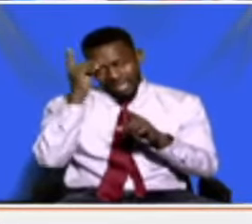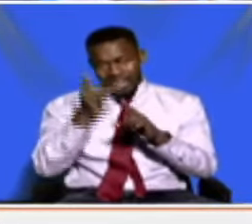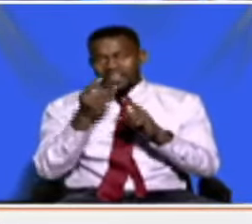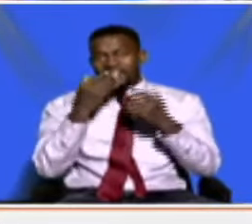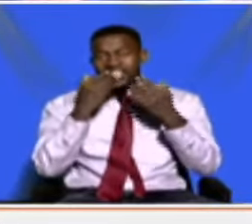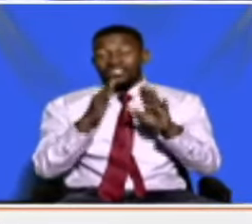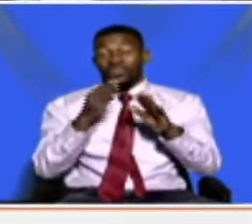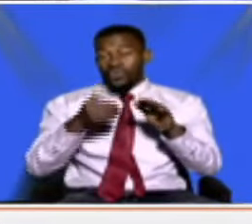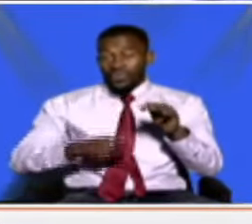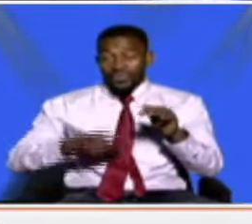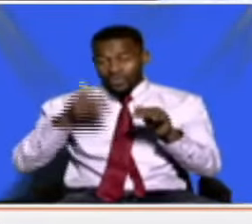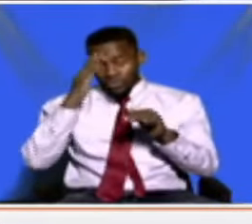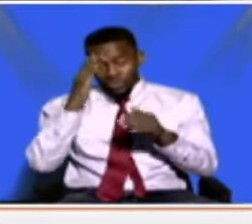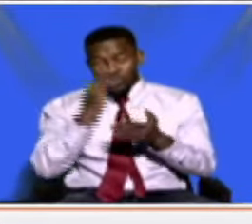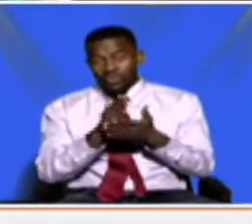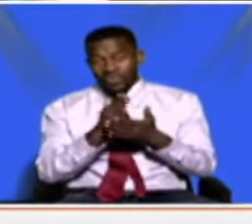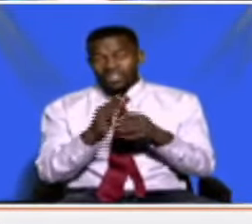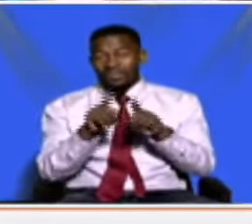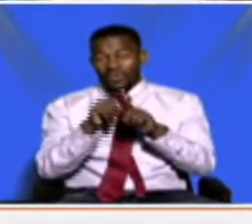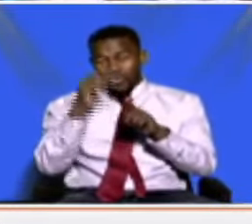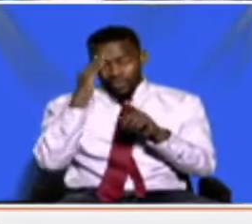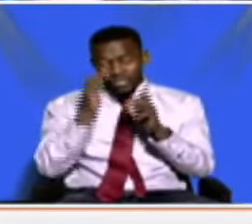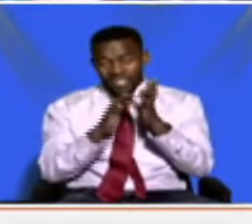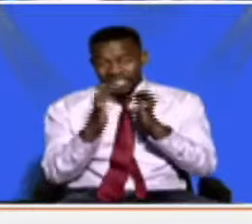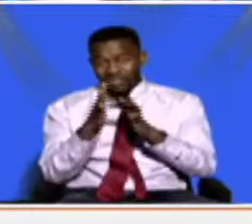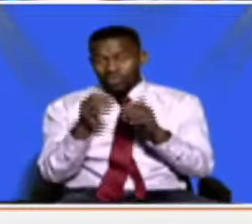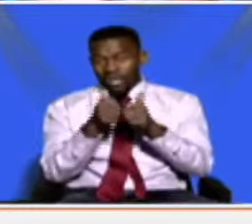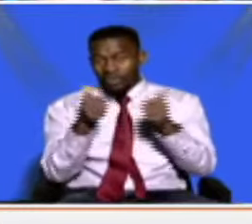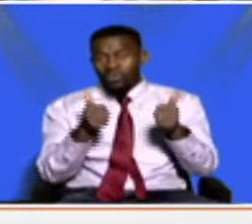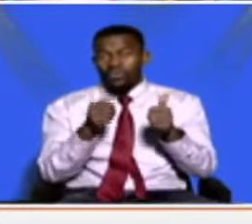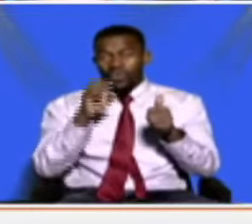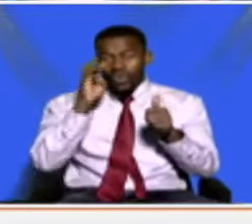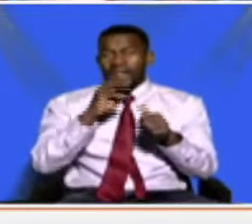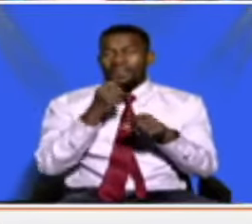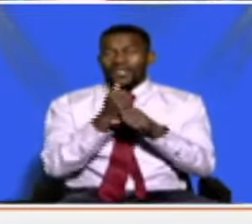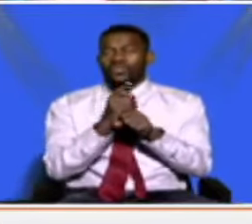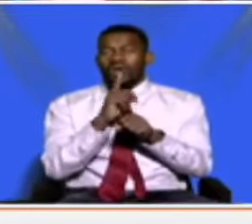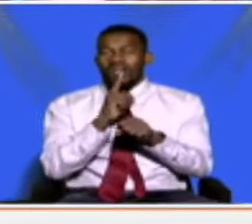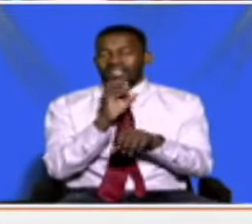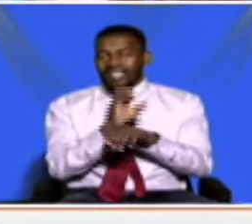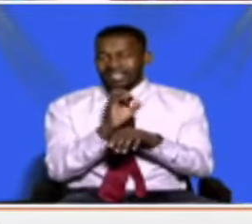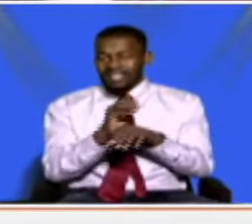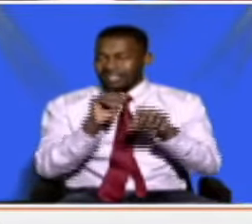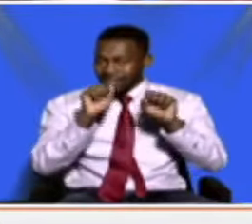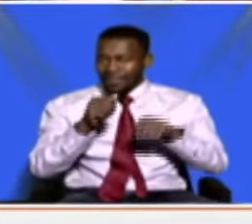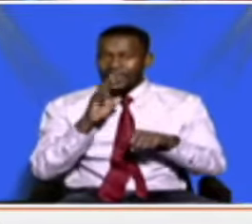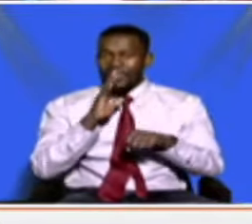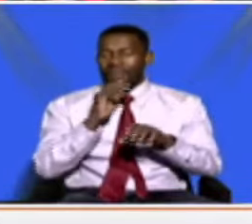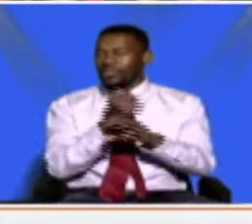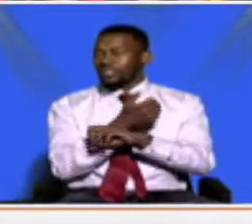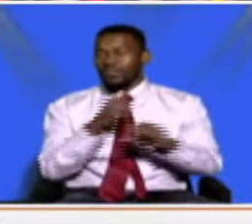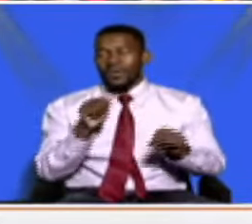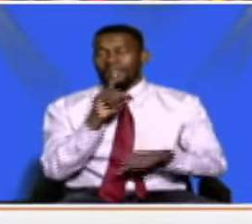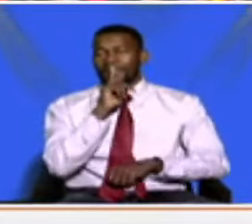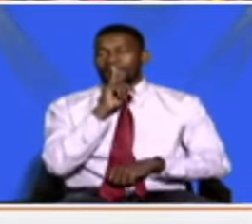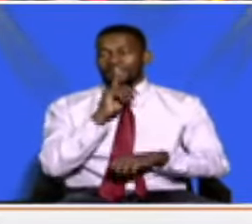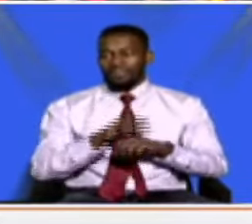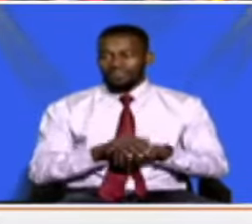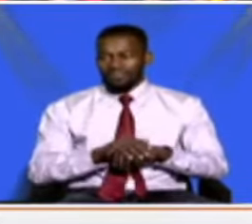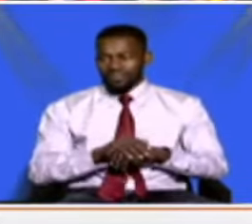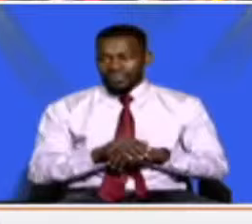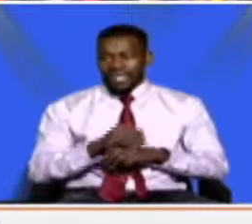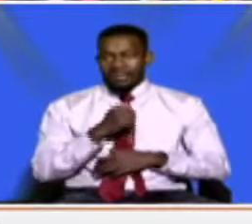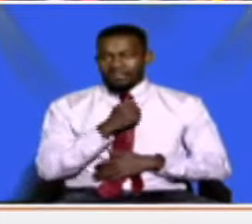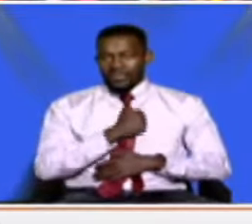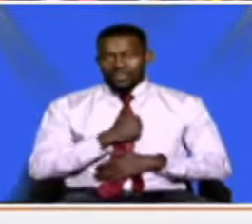know the truth, who know Jesus, that we're going to make it seem that the church won't be silent. We won't join part of the silence. I've apologized to where you